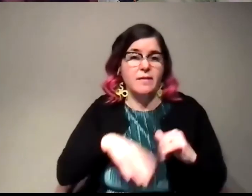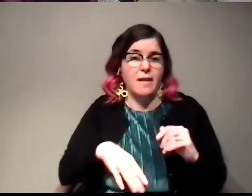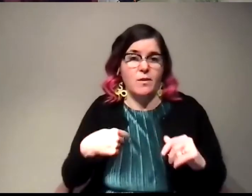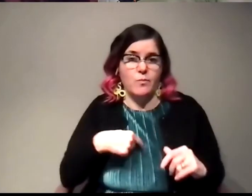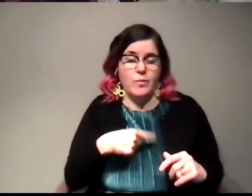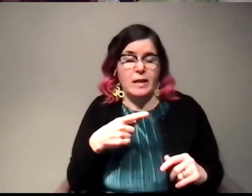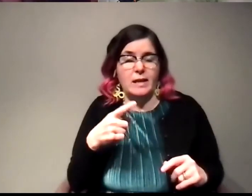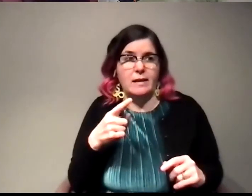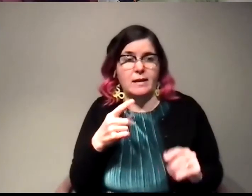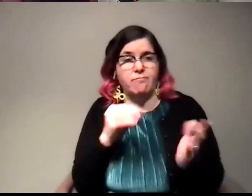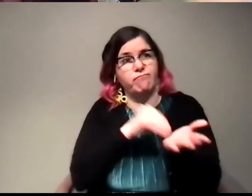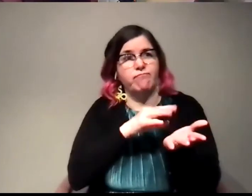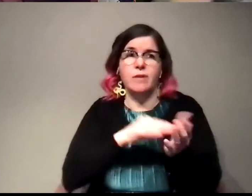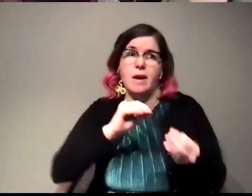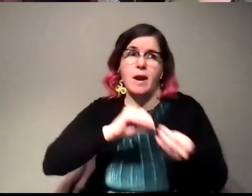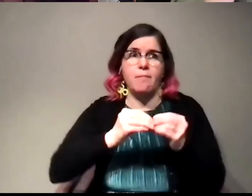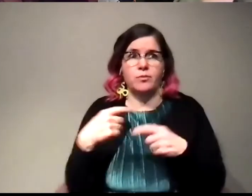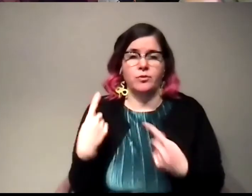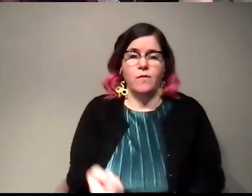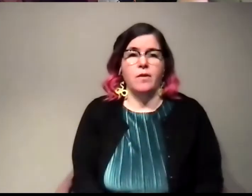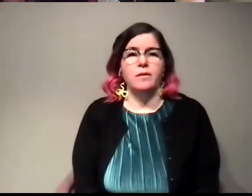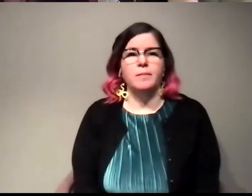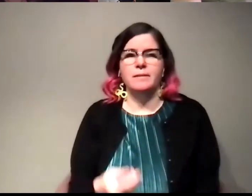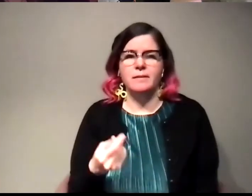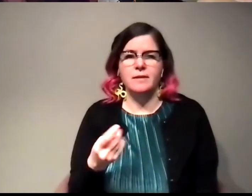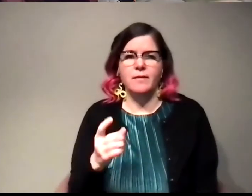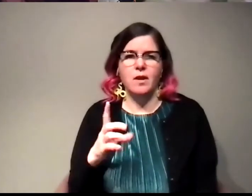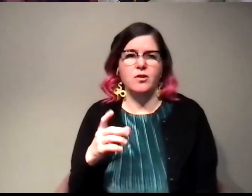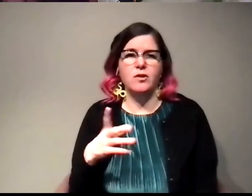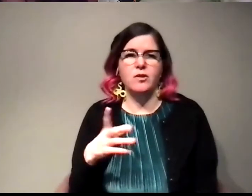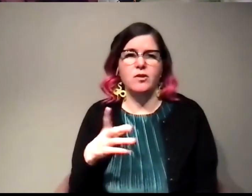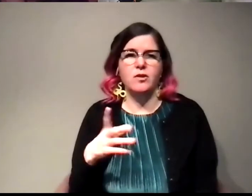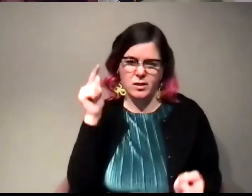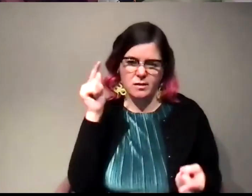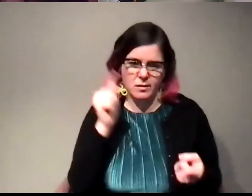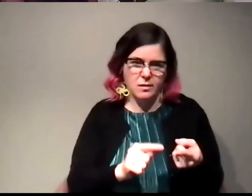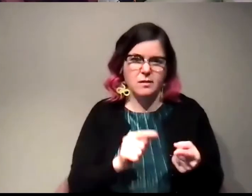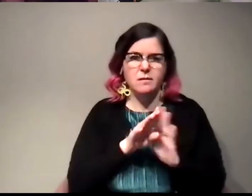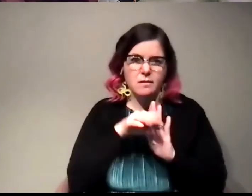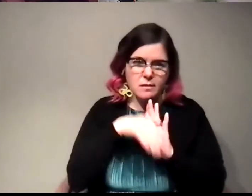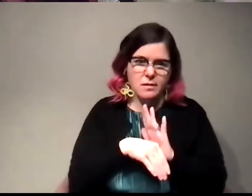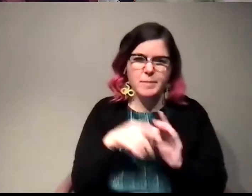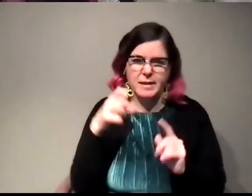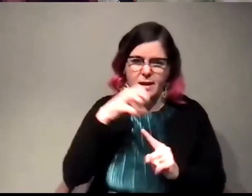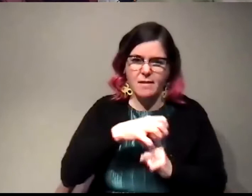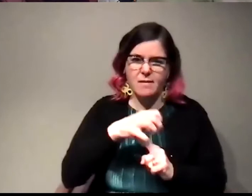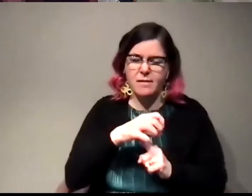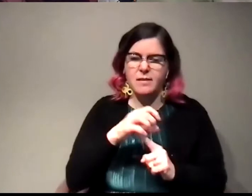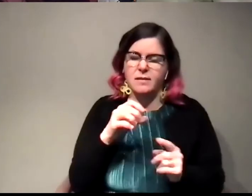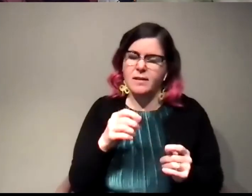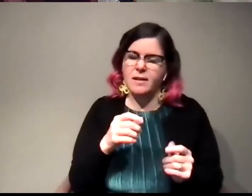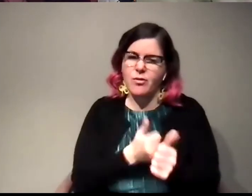is the answer to that. Yeah. But in the unfortunately, like kind of shrinking all the time because chytrid is kind of threatening their existence, which